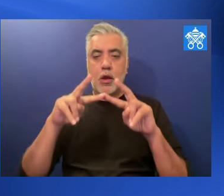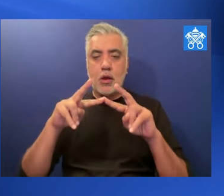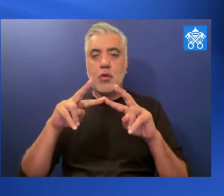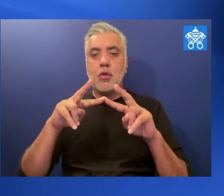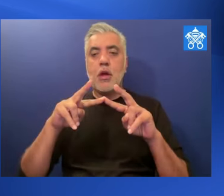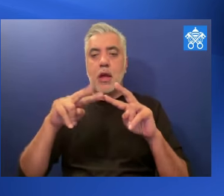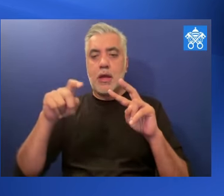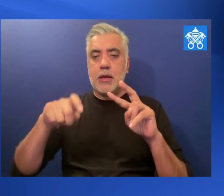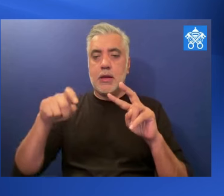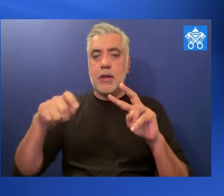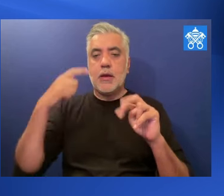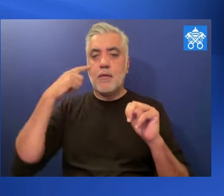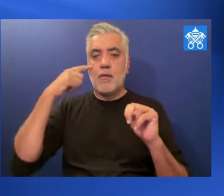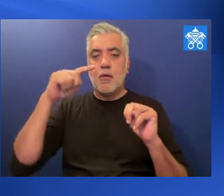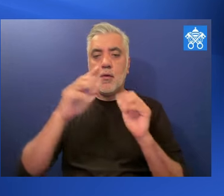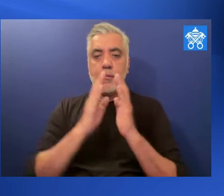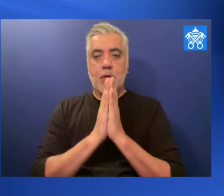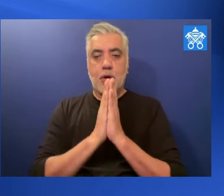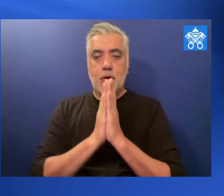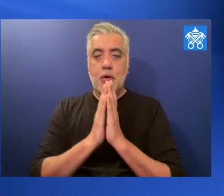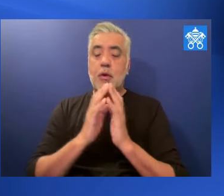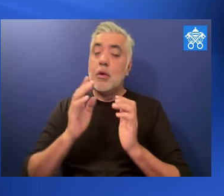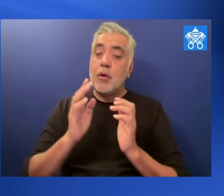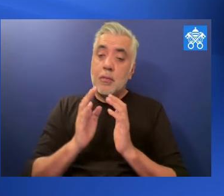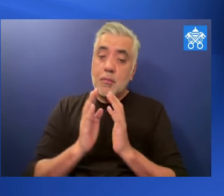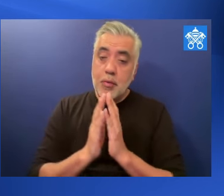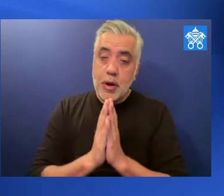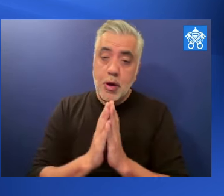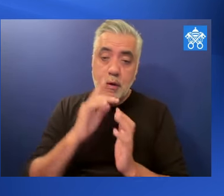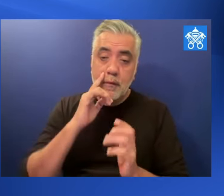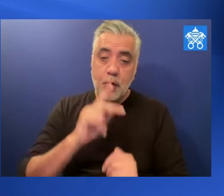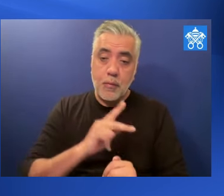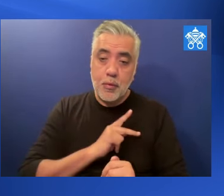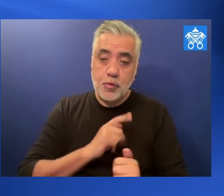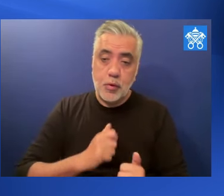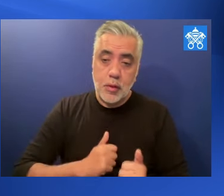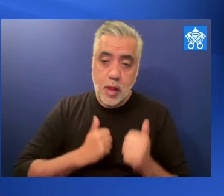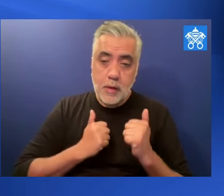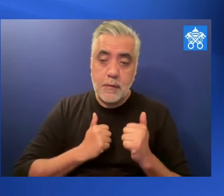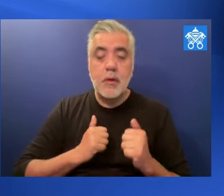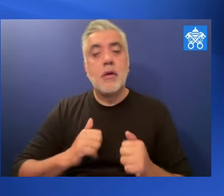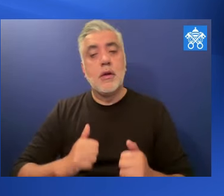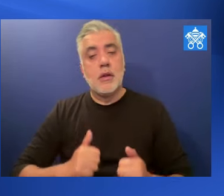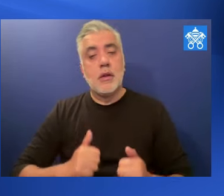prayer in personal life, in the life of the church, prayer in the world. We will be helped